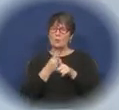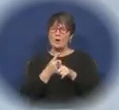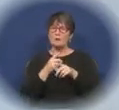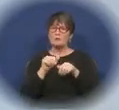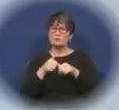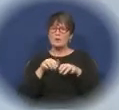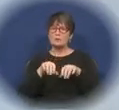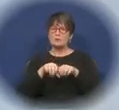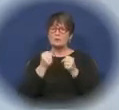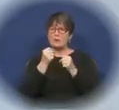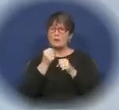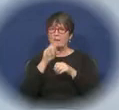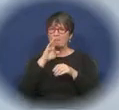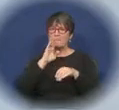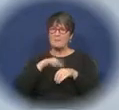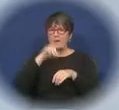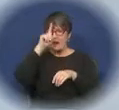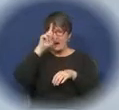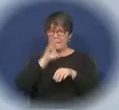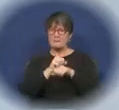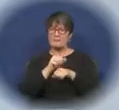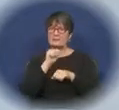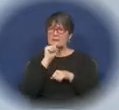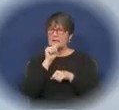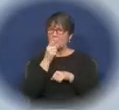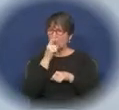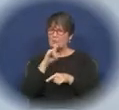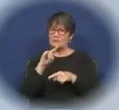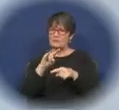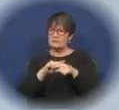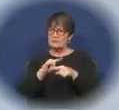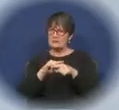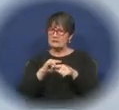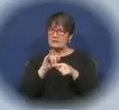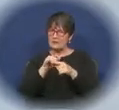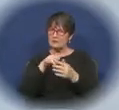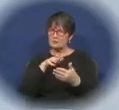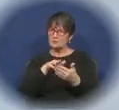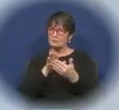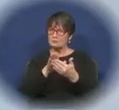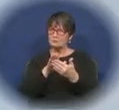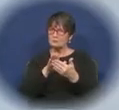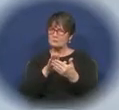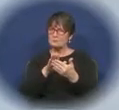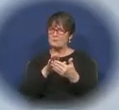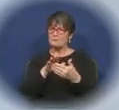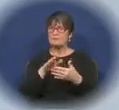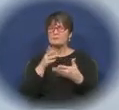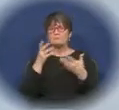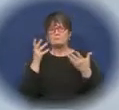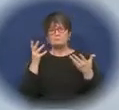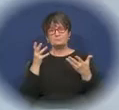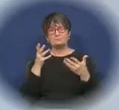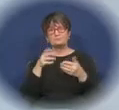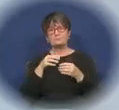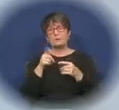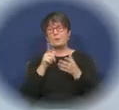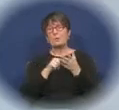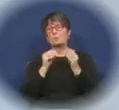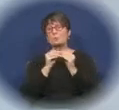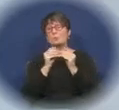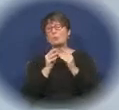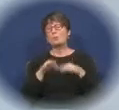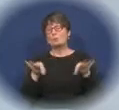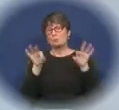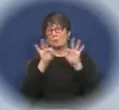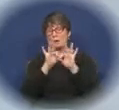breaking bad habits, it's not only the cigarette that you confront. Rather, and even more